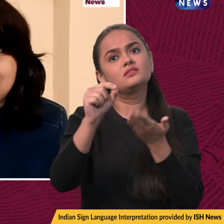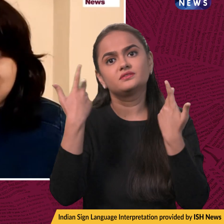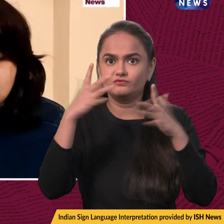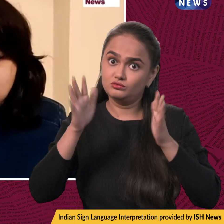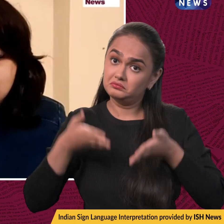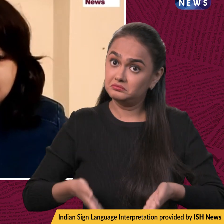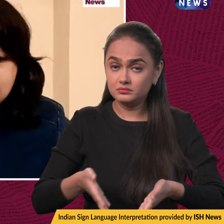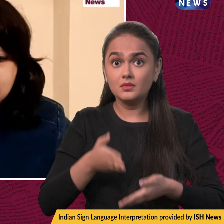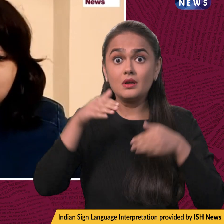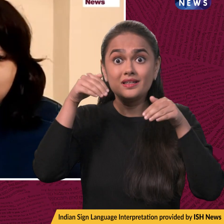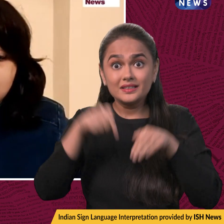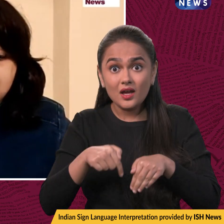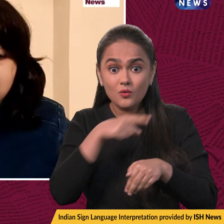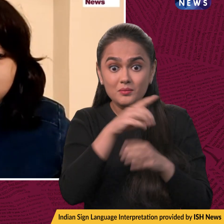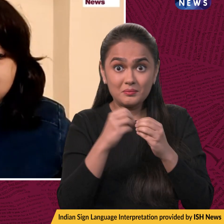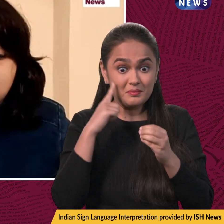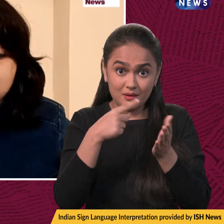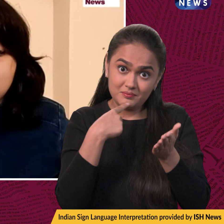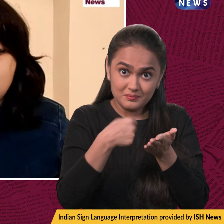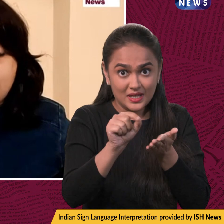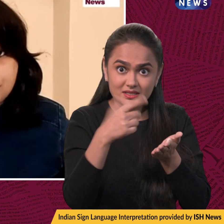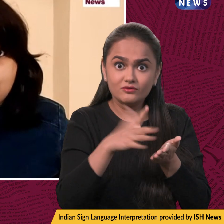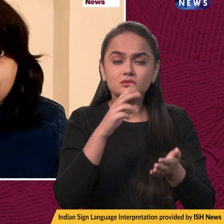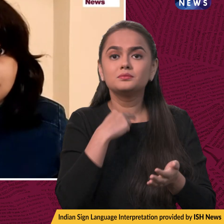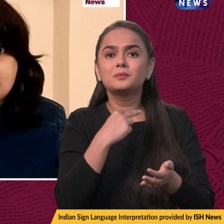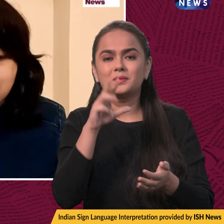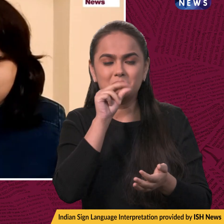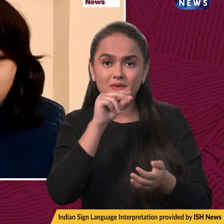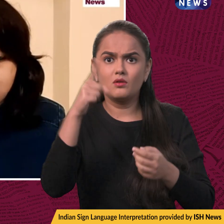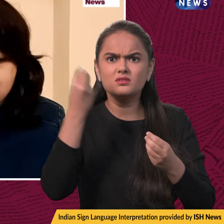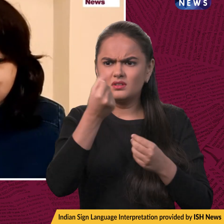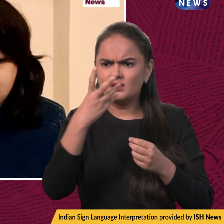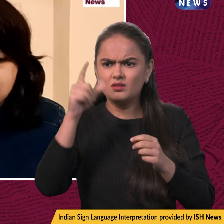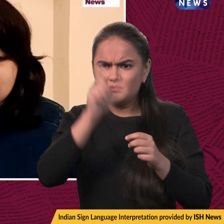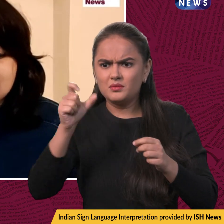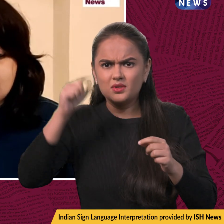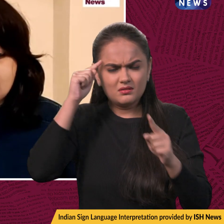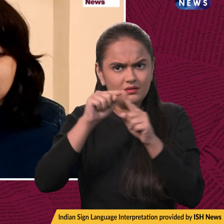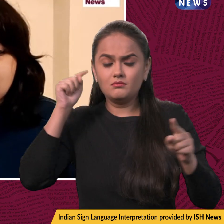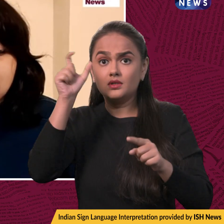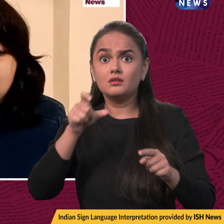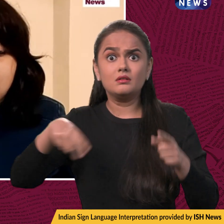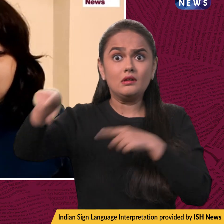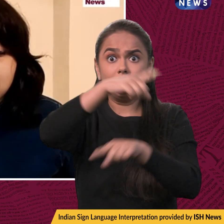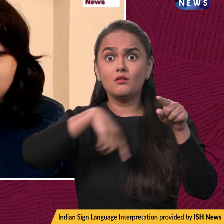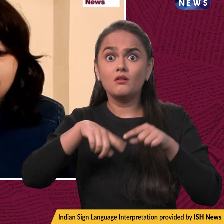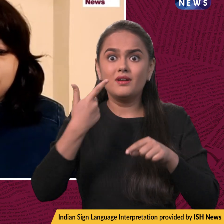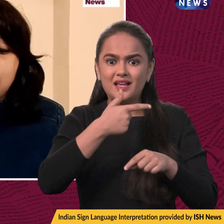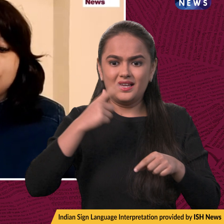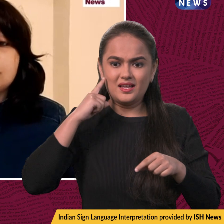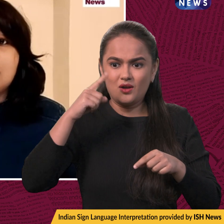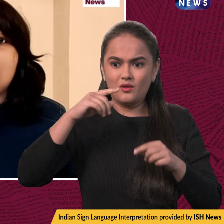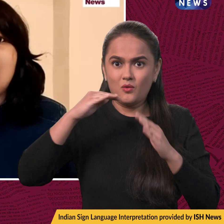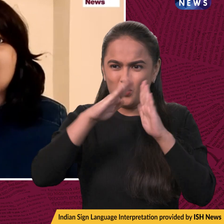today amid din. Now, the bill was passed through a voice vote with several opposition members standing in the well of